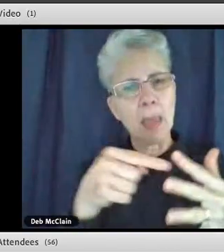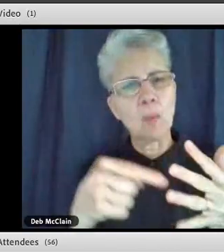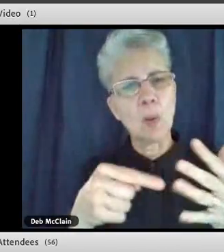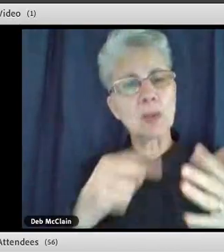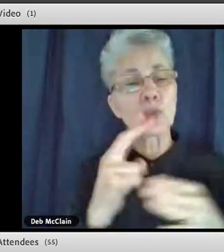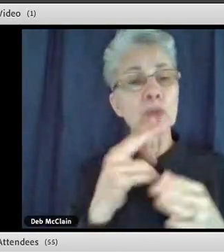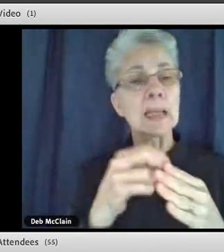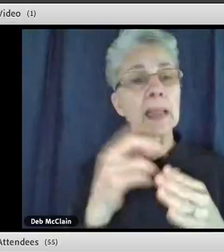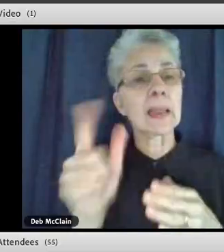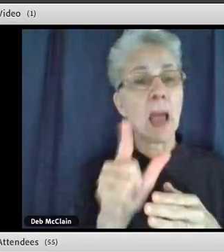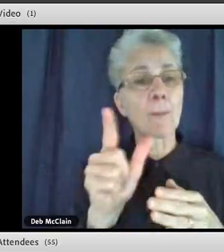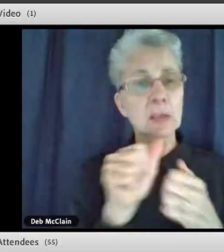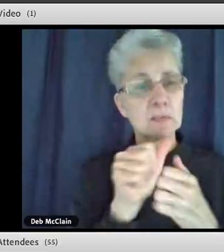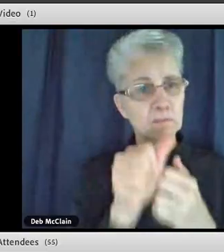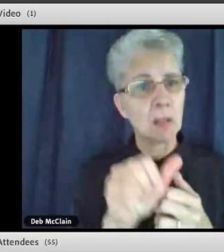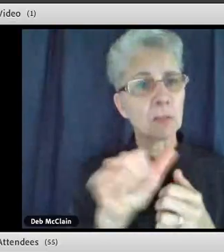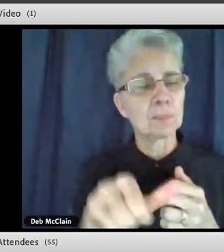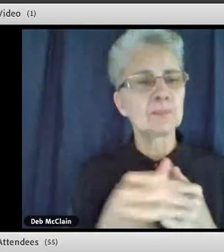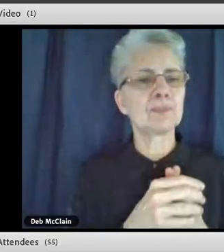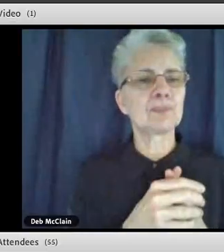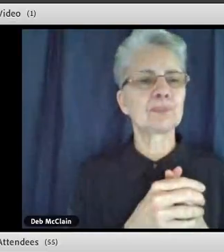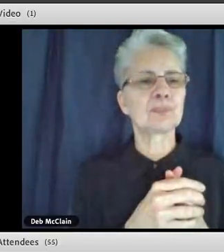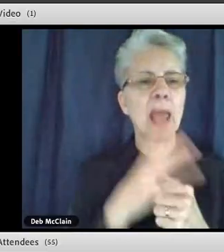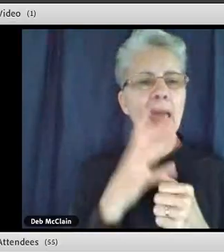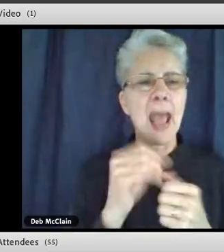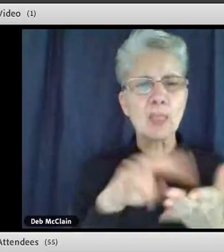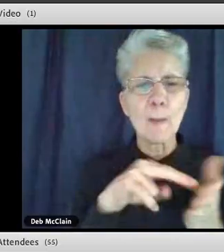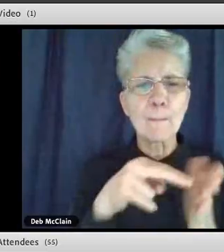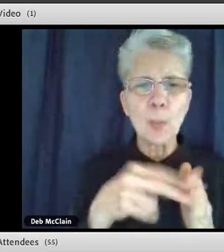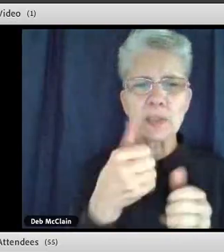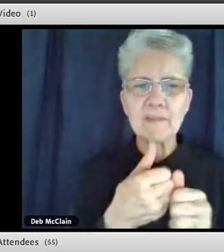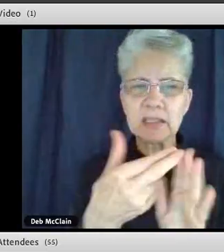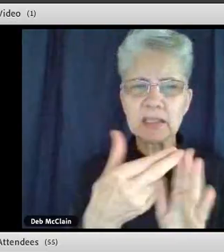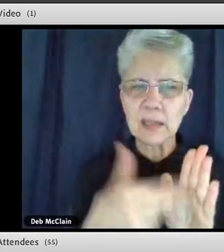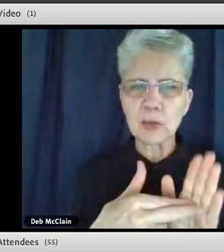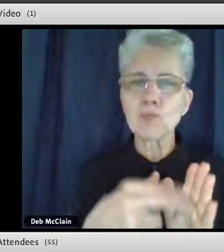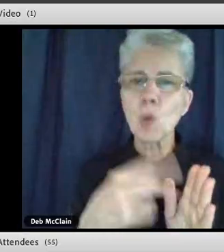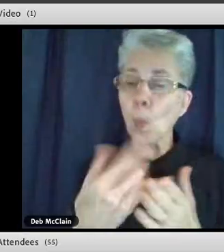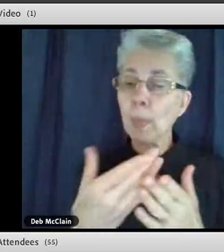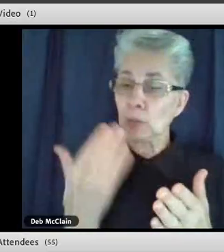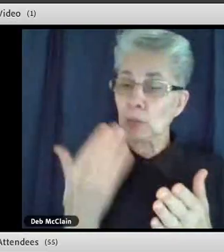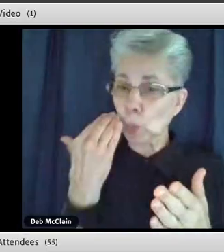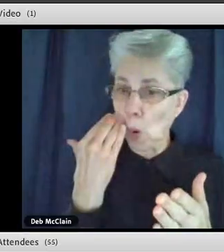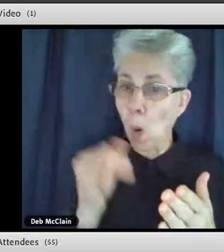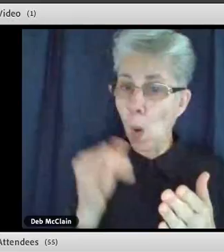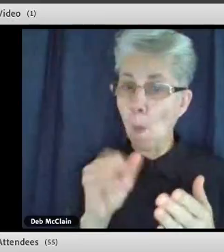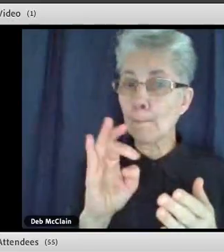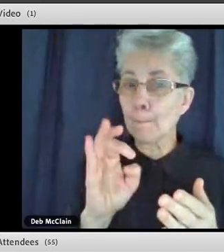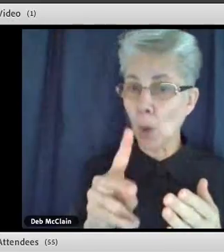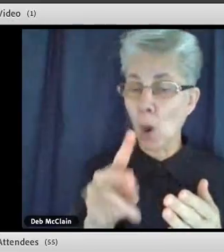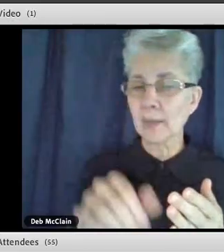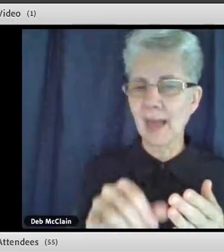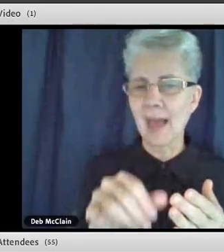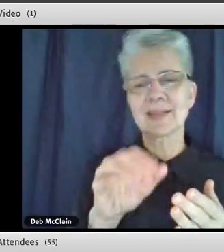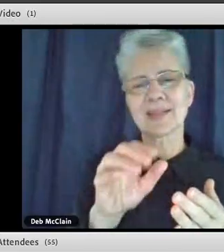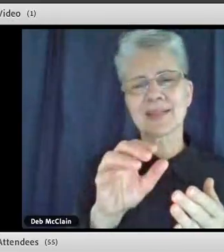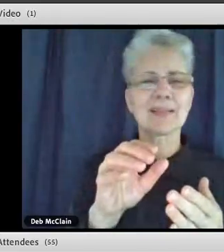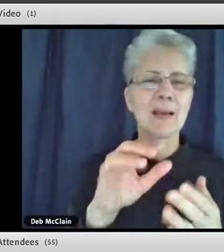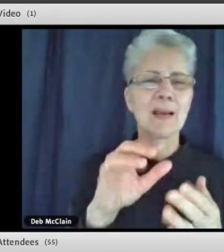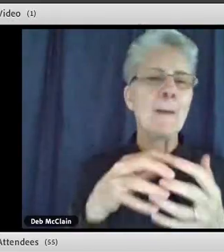in libraries, and understand the purpose of each standard. Right. So it's one thing to know that MARC is